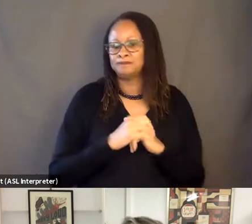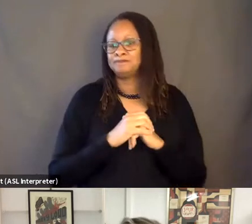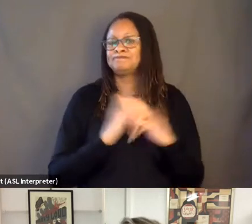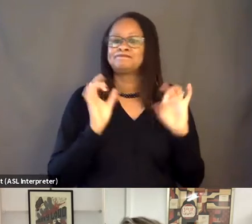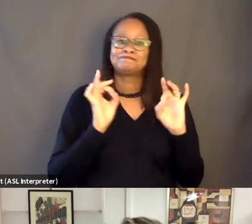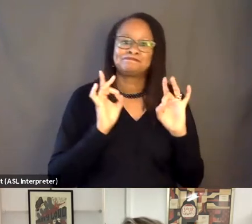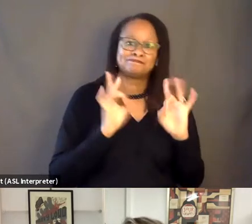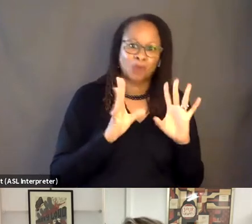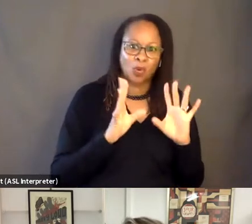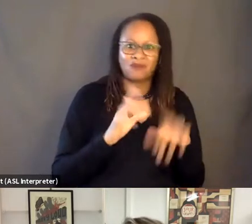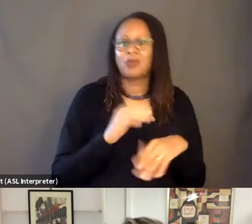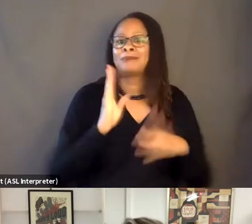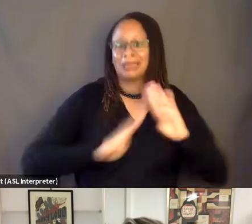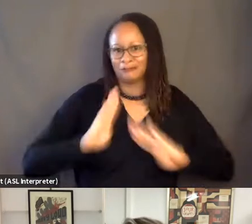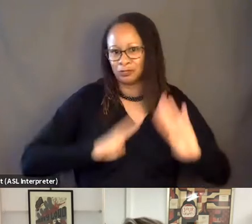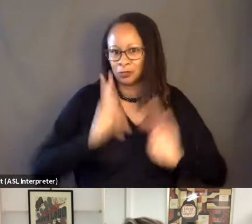self-destructive